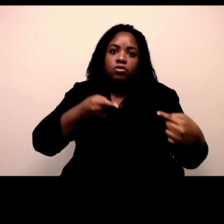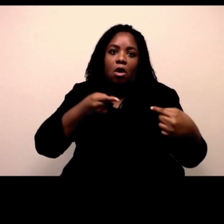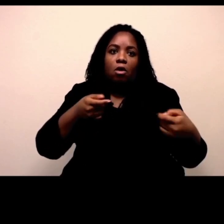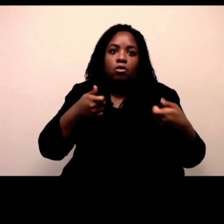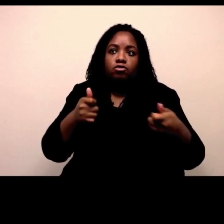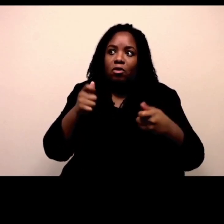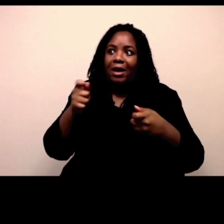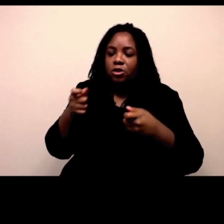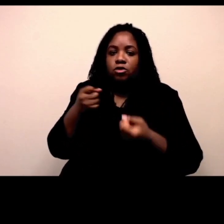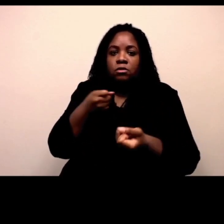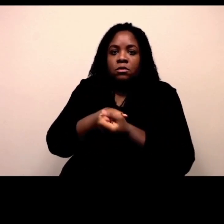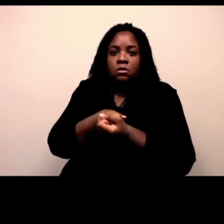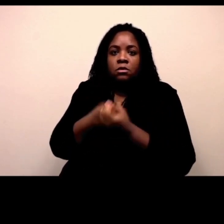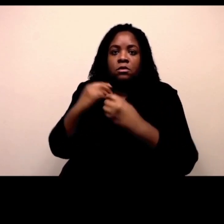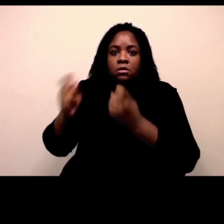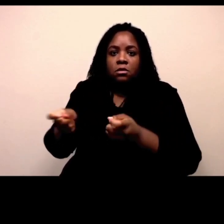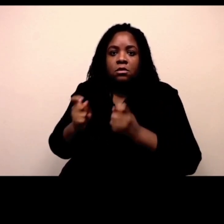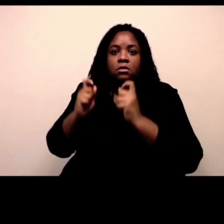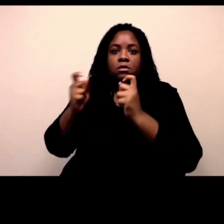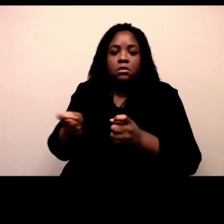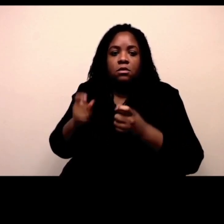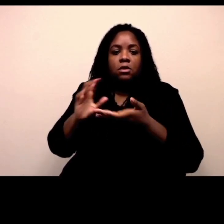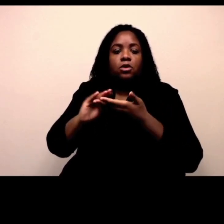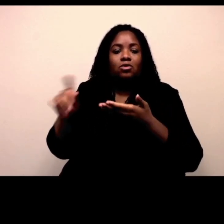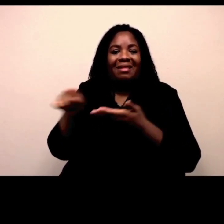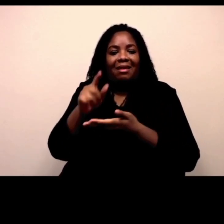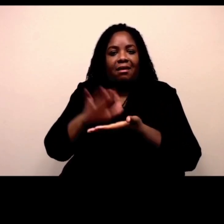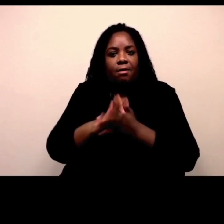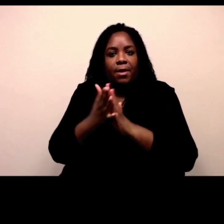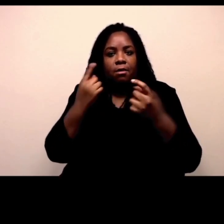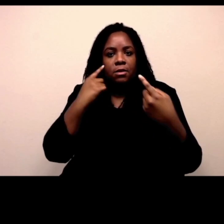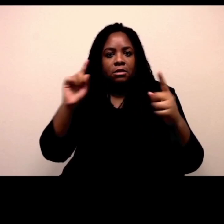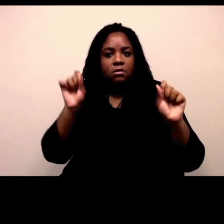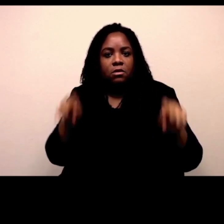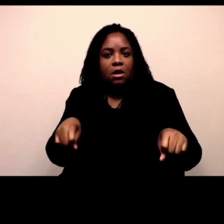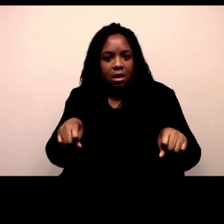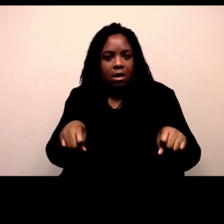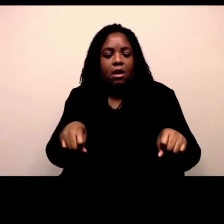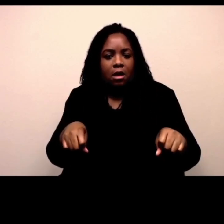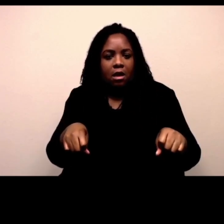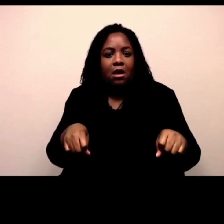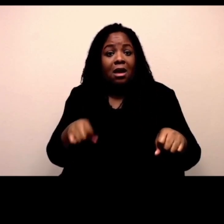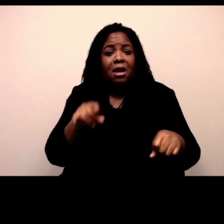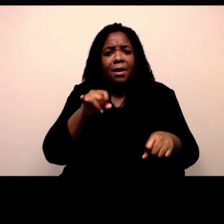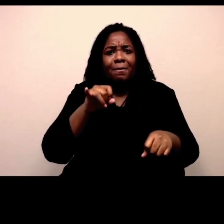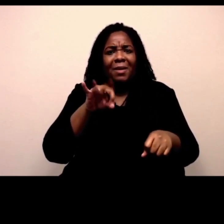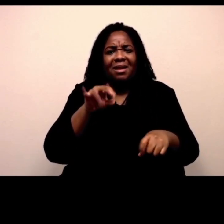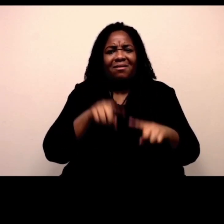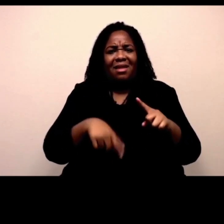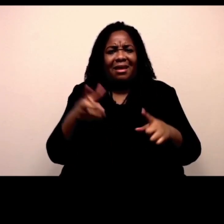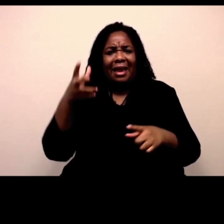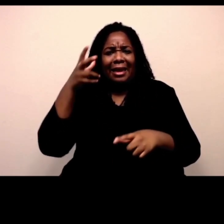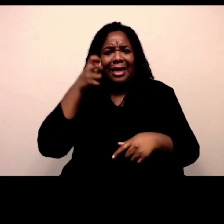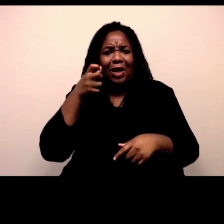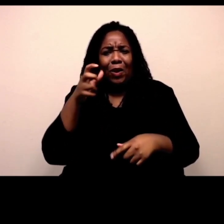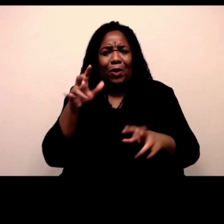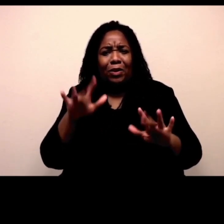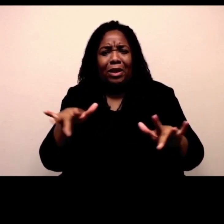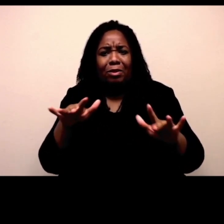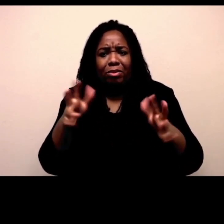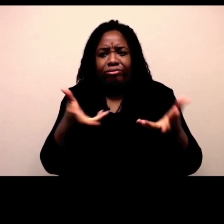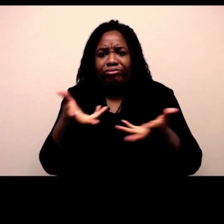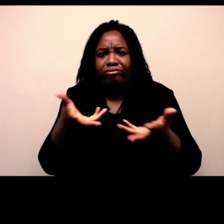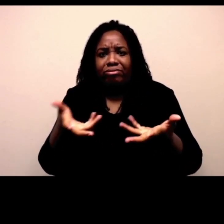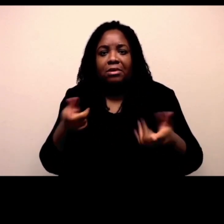your students to be successful when they can't even hear the computer, right? So